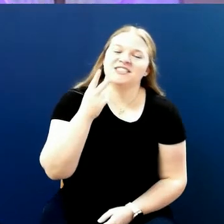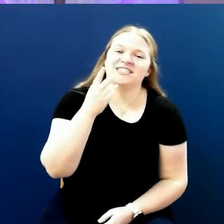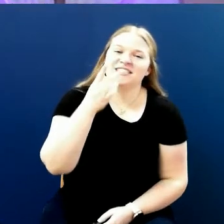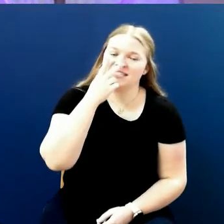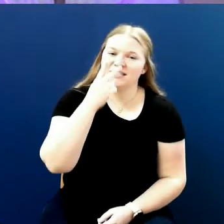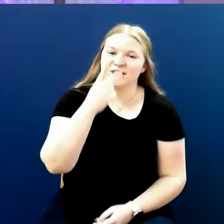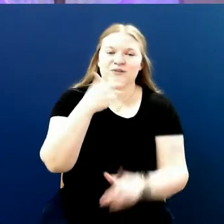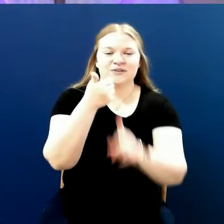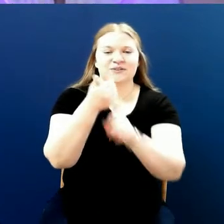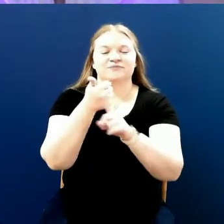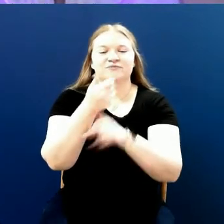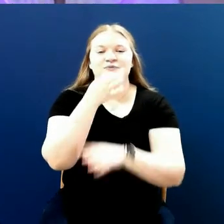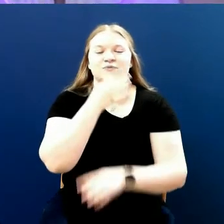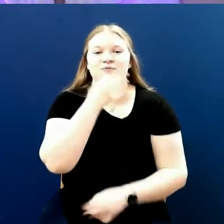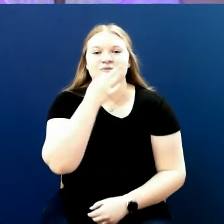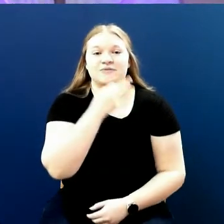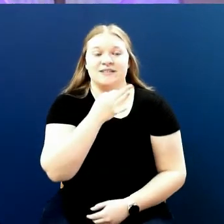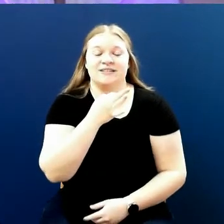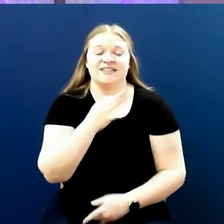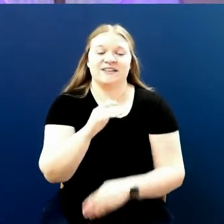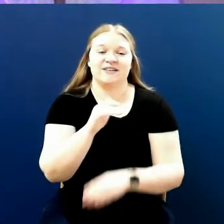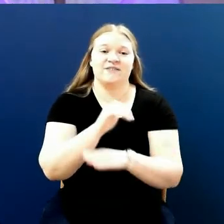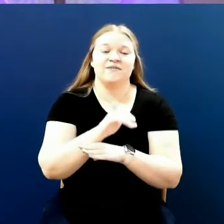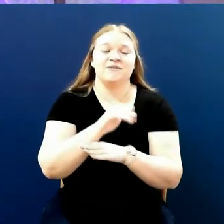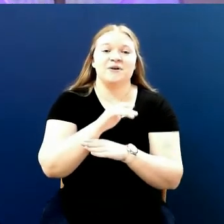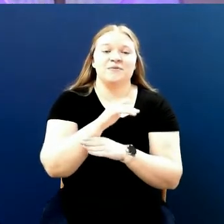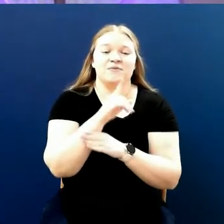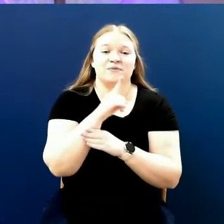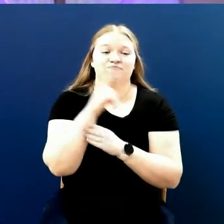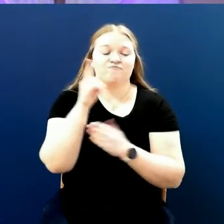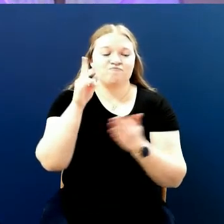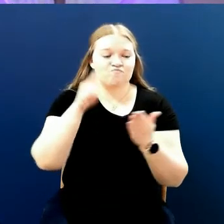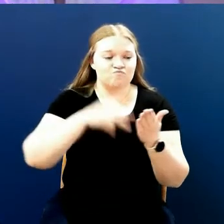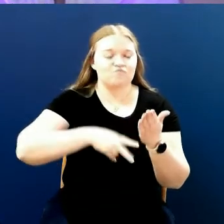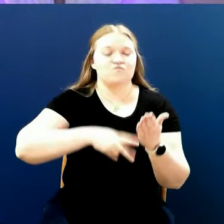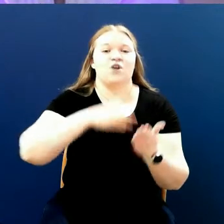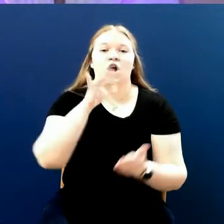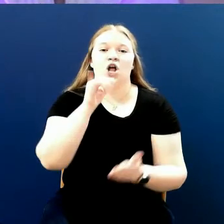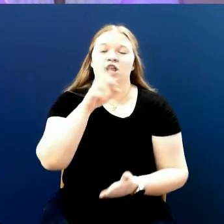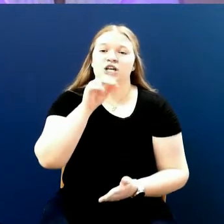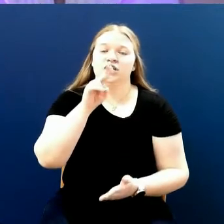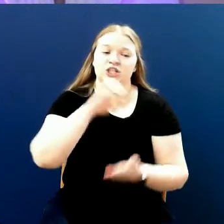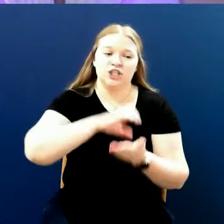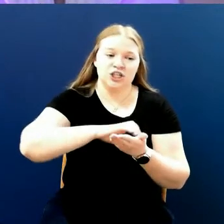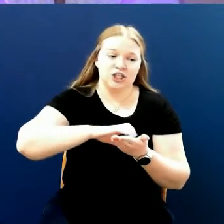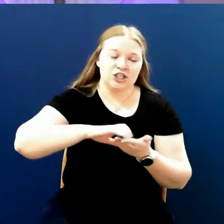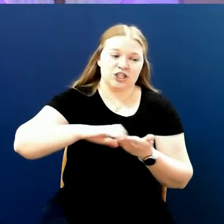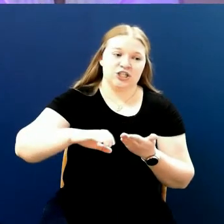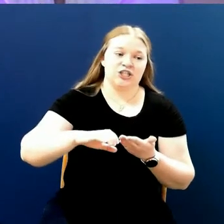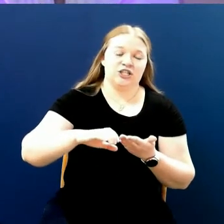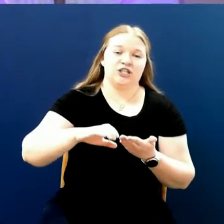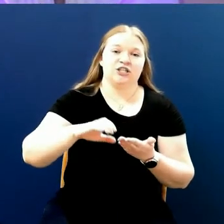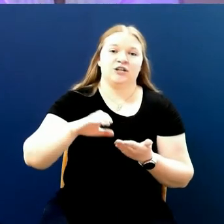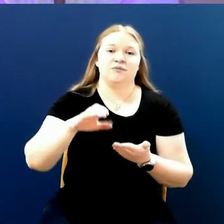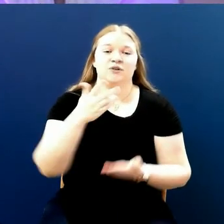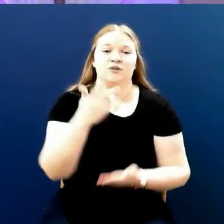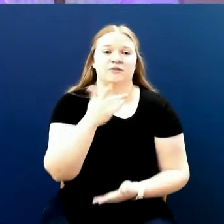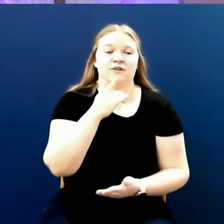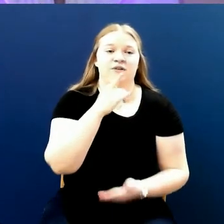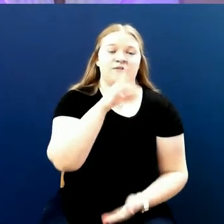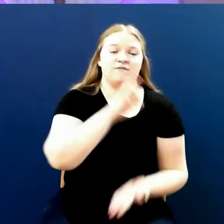evening, we will be in Colossians chapter 3, and we're going to cover a big section, verses 1 through 17.